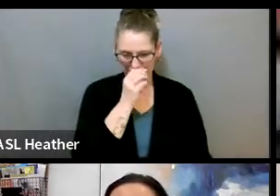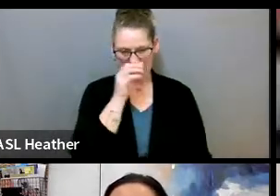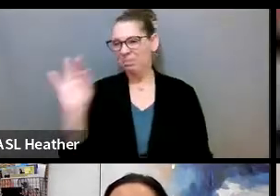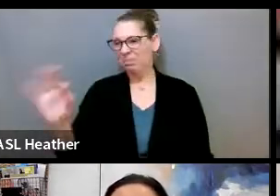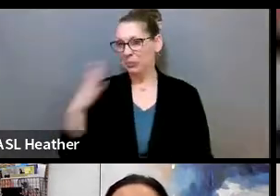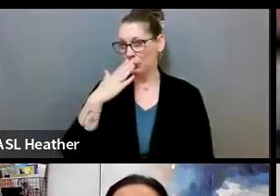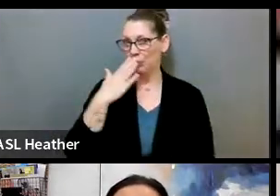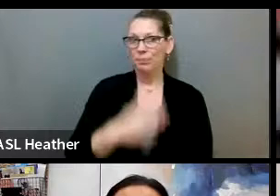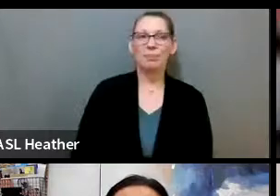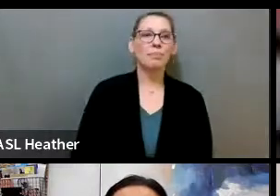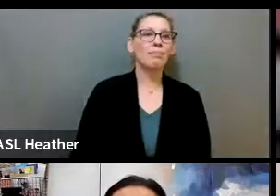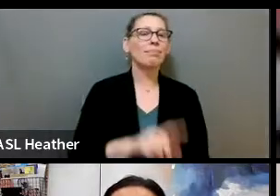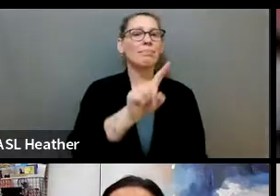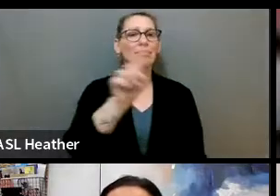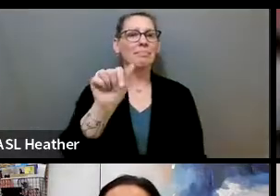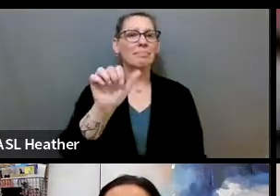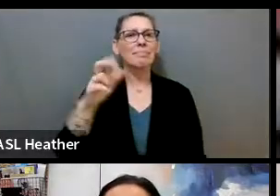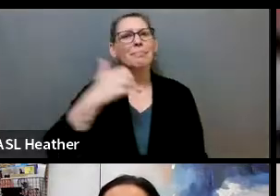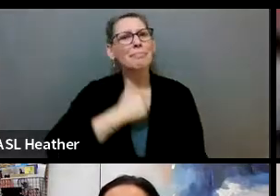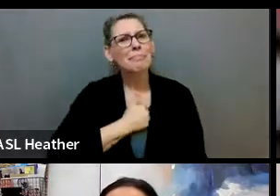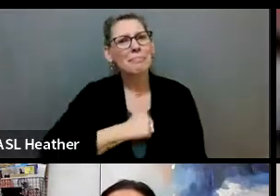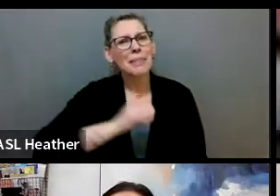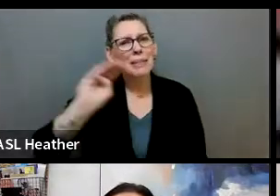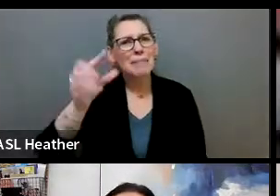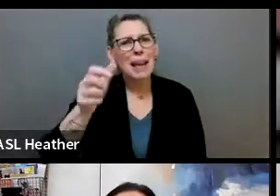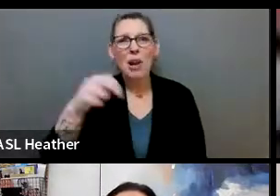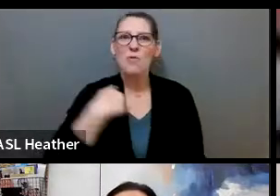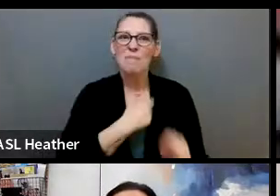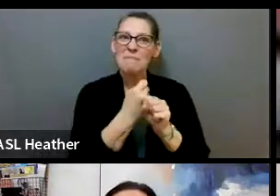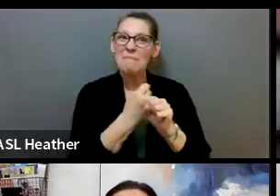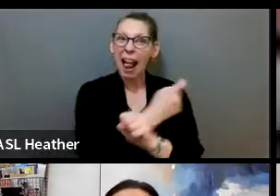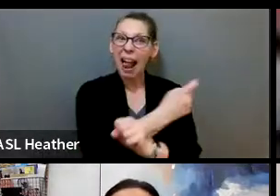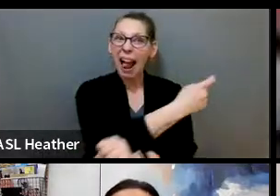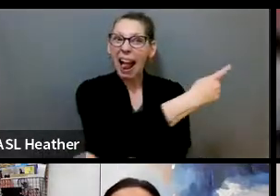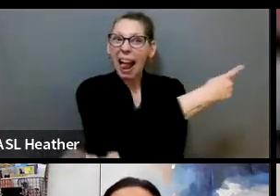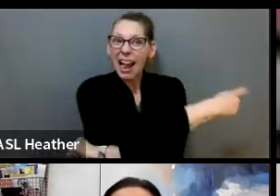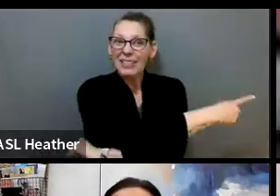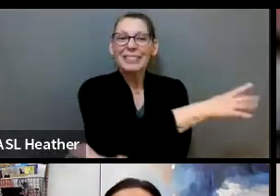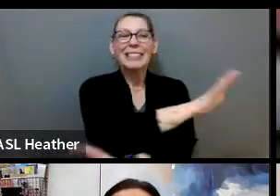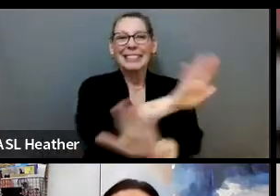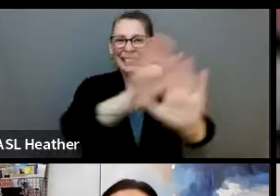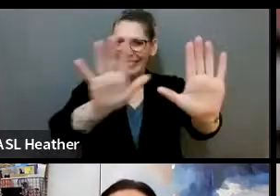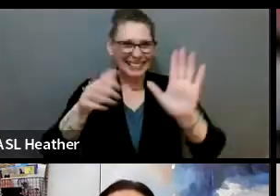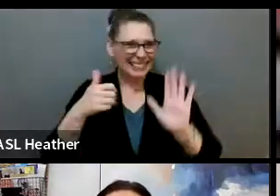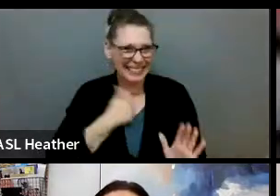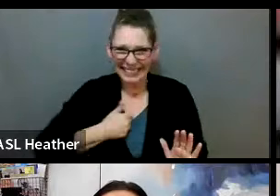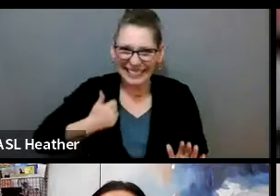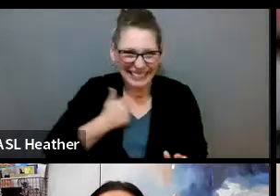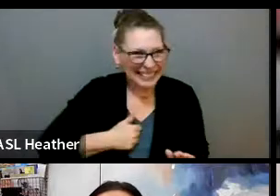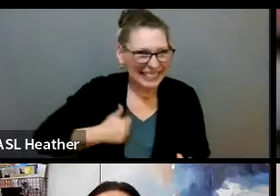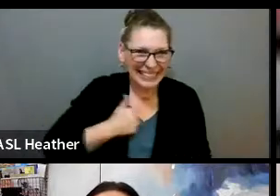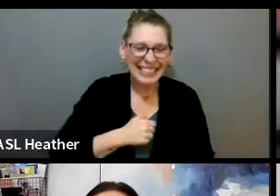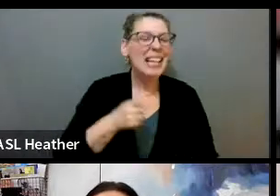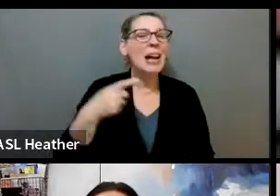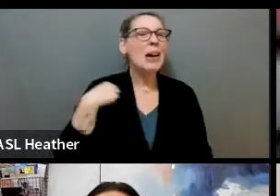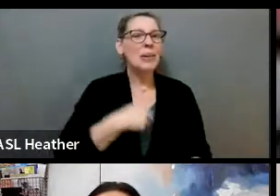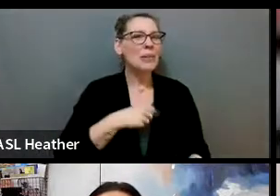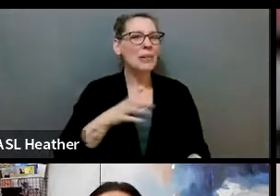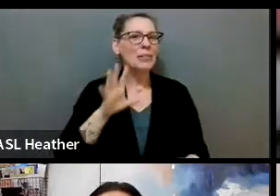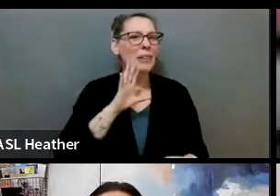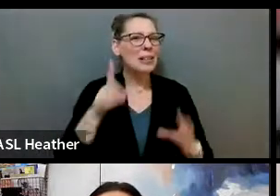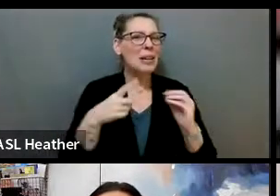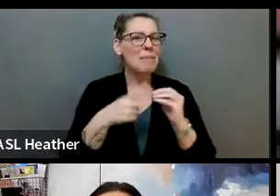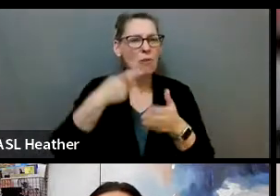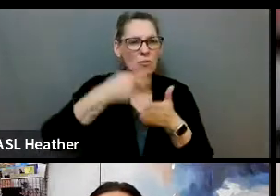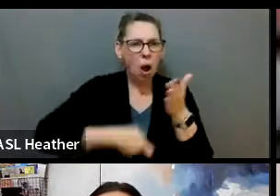Zach? Yeah, sorry, Megan. We're going off on the rails here. I just wanted to follow up real quick. Greg, you mentioned there about the cost of